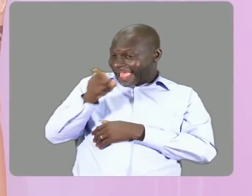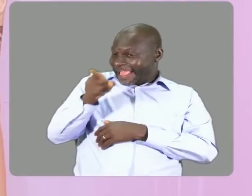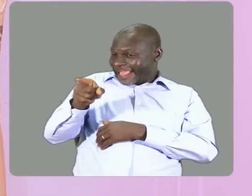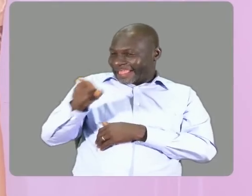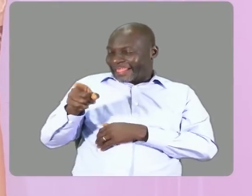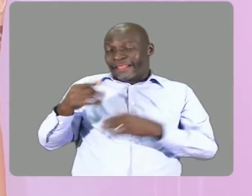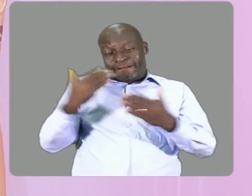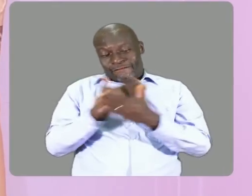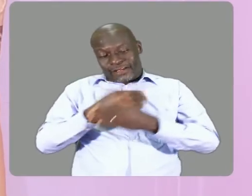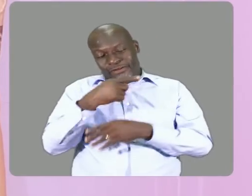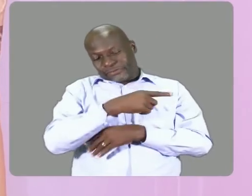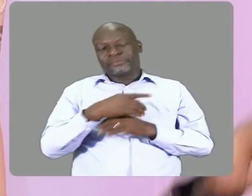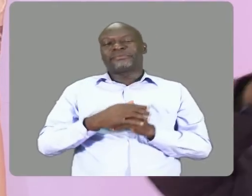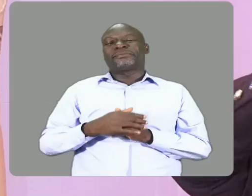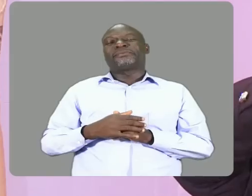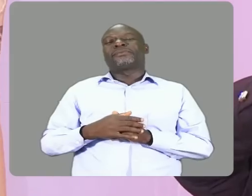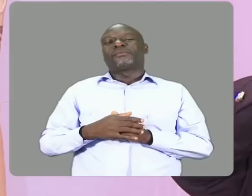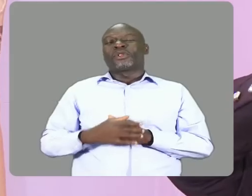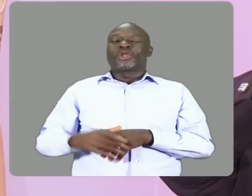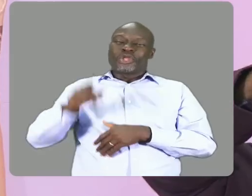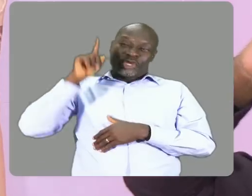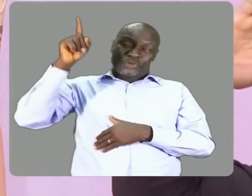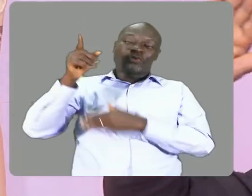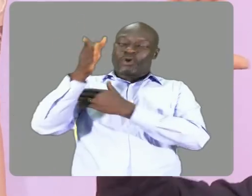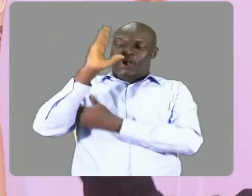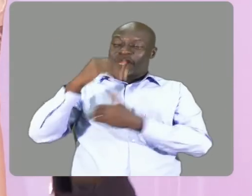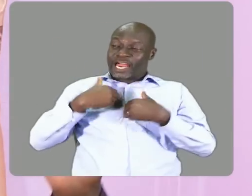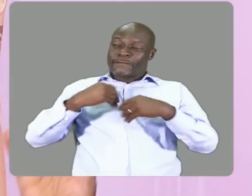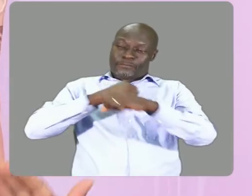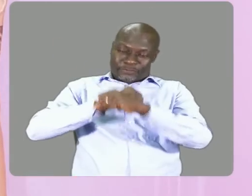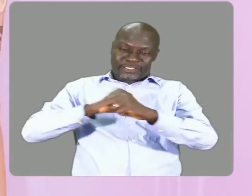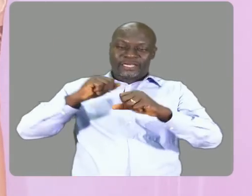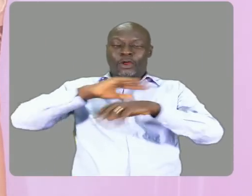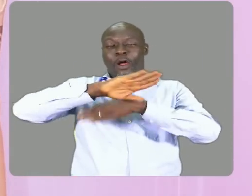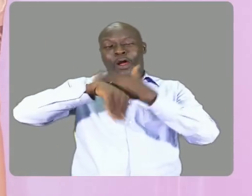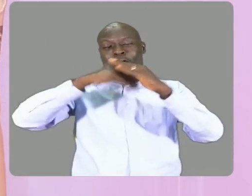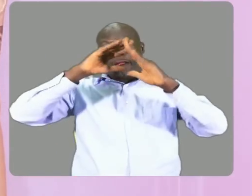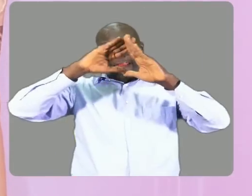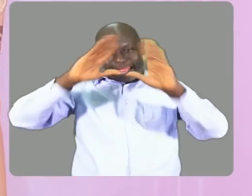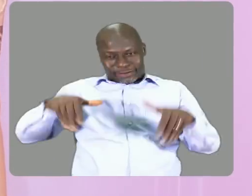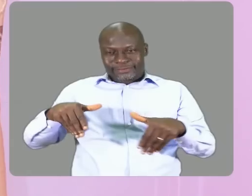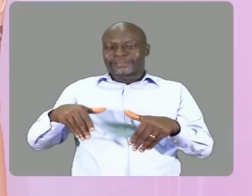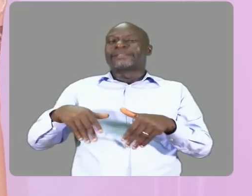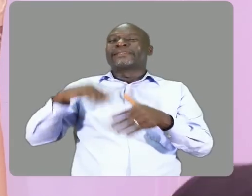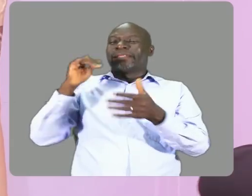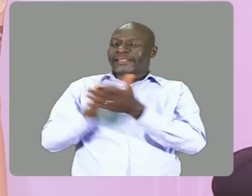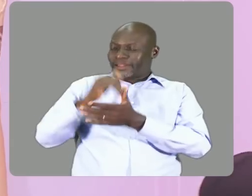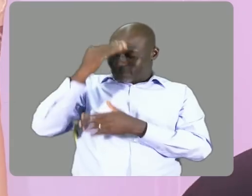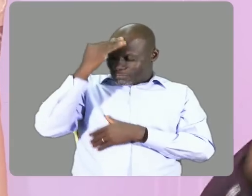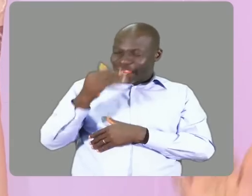Around his household ana waje e ban e de afa ne fie na busuafo enyina e ho.